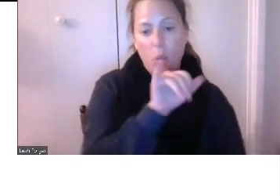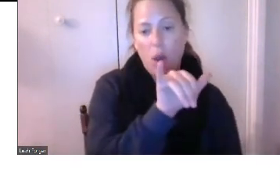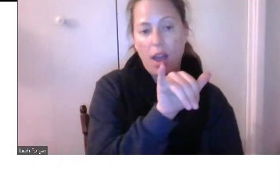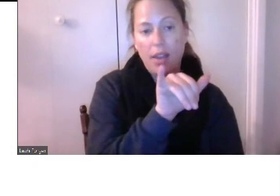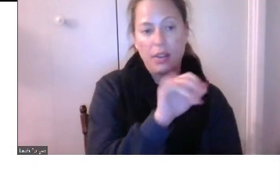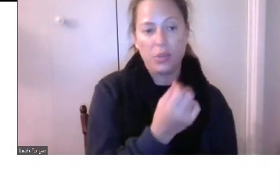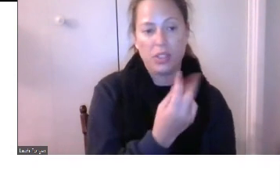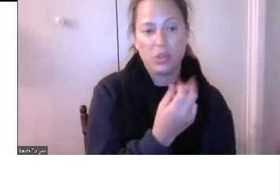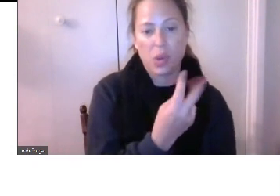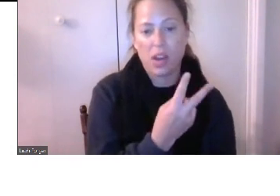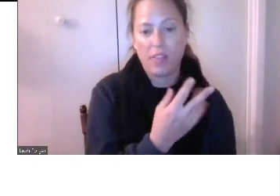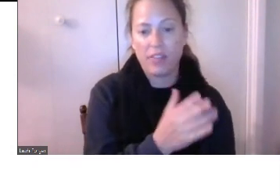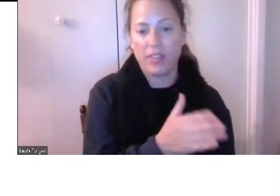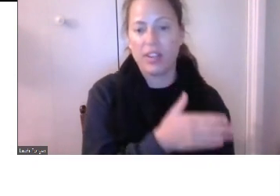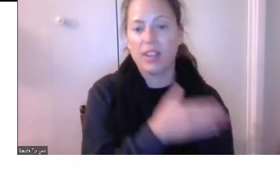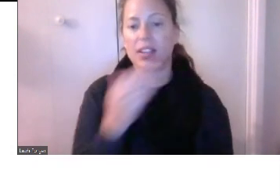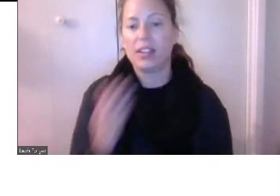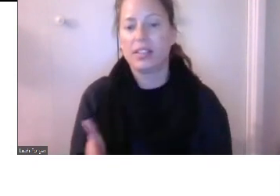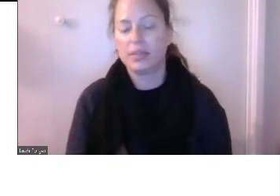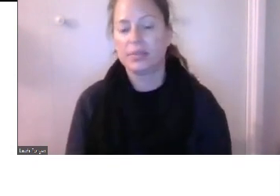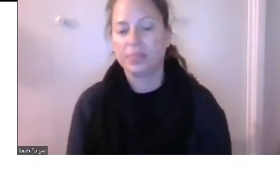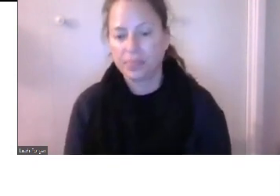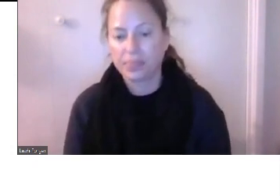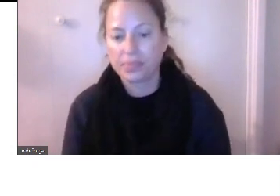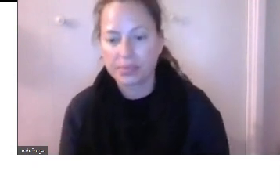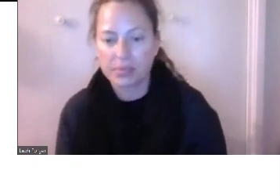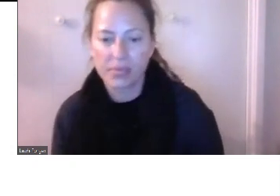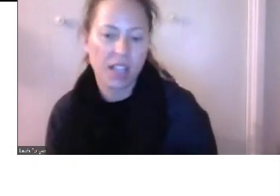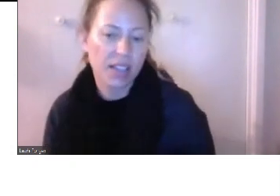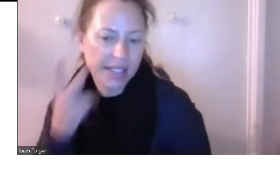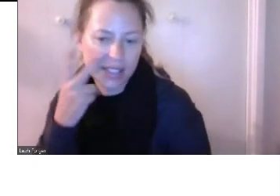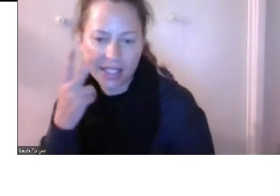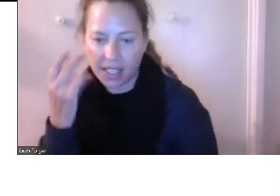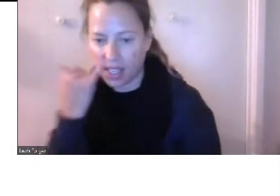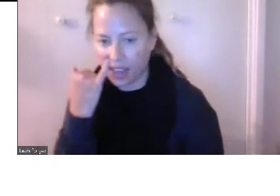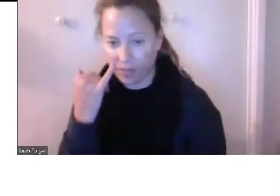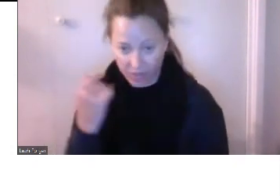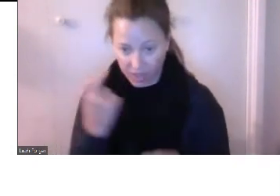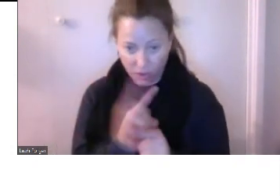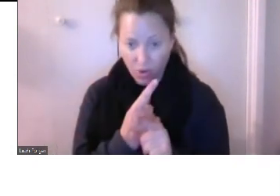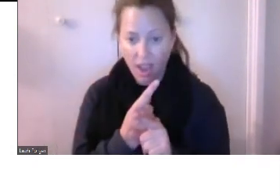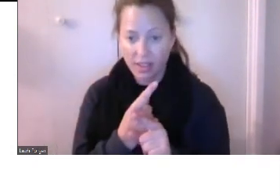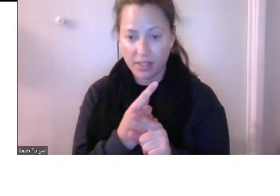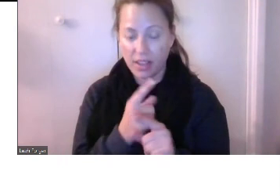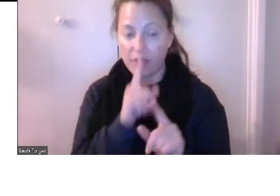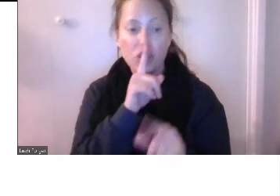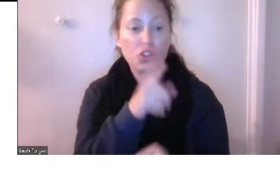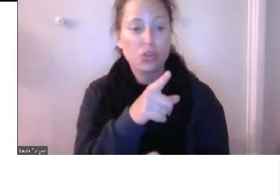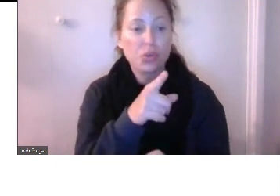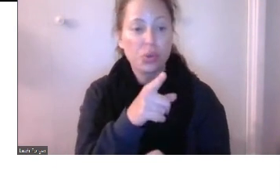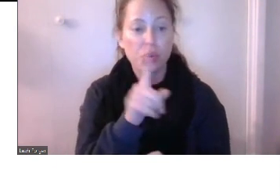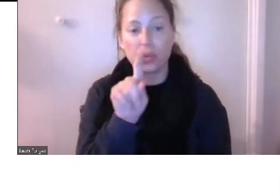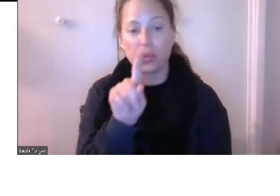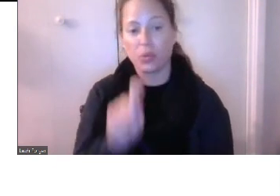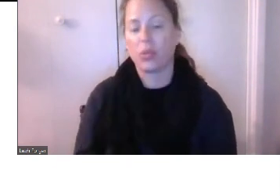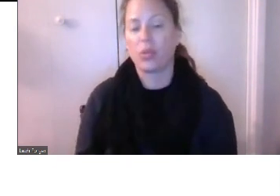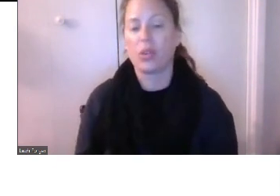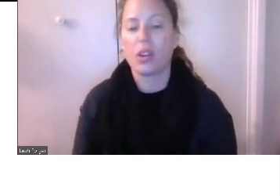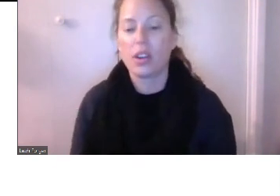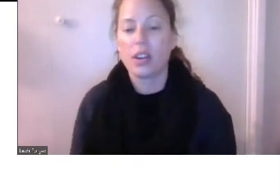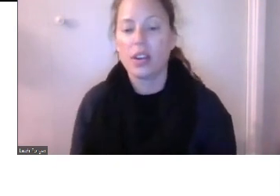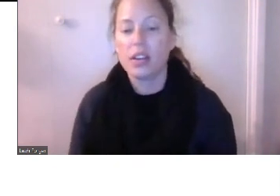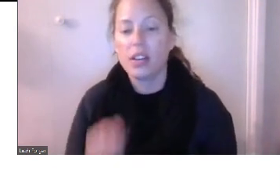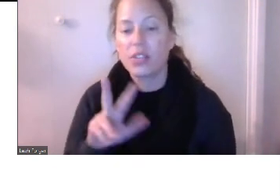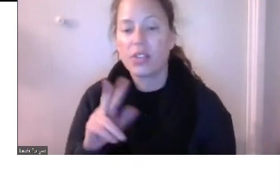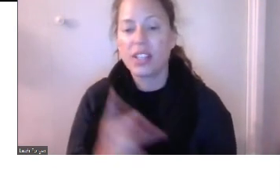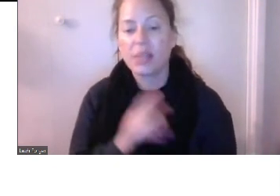99 minus 285. Okay, I'm going to see if the left matches the right, if it creates a true statement. So